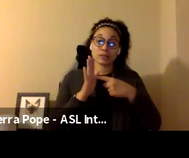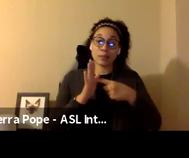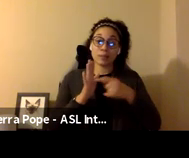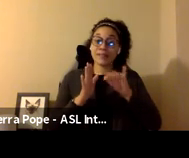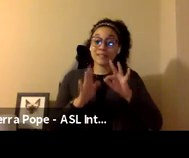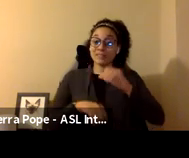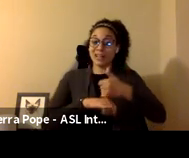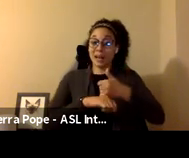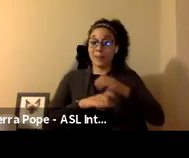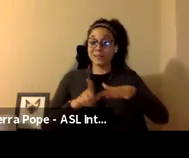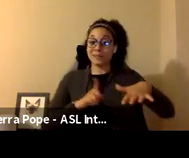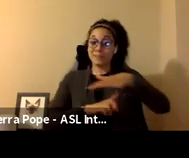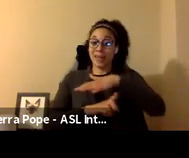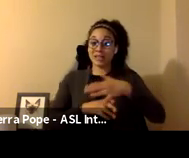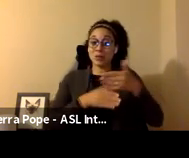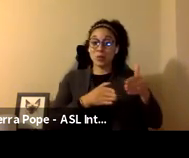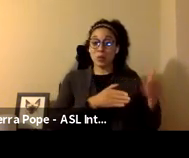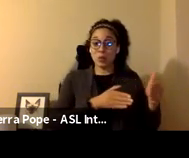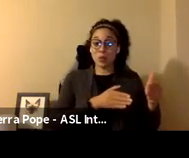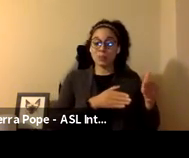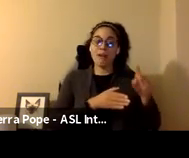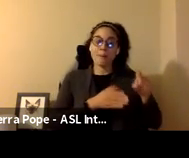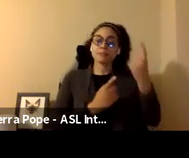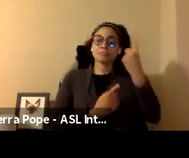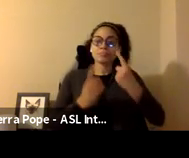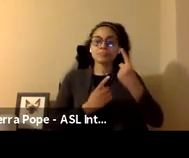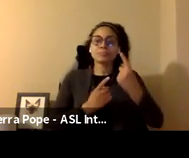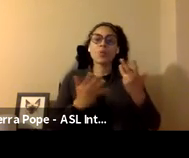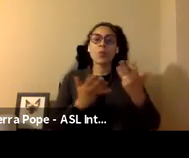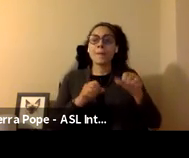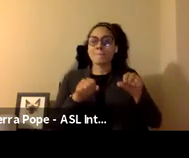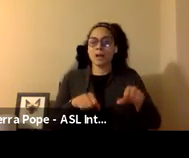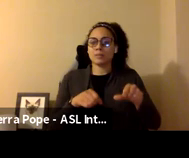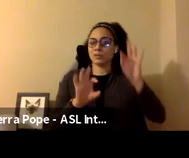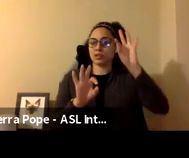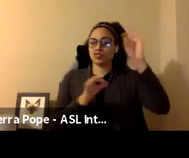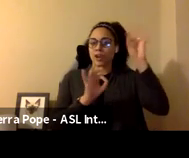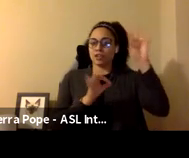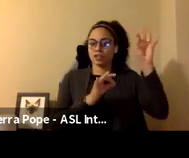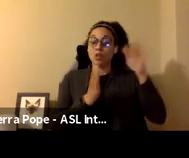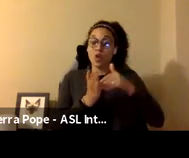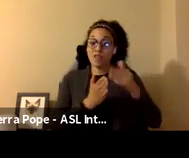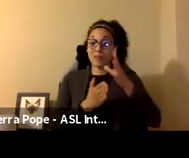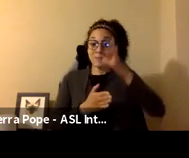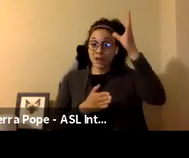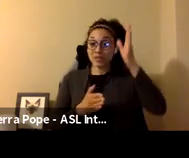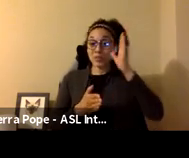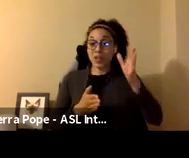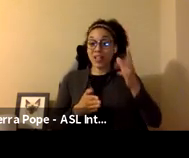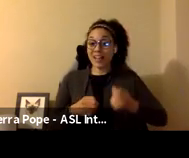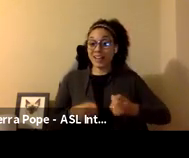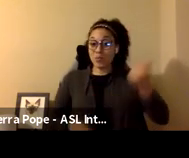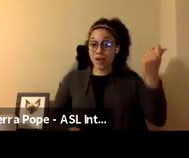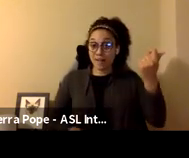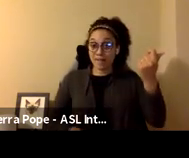space, what could potentially be distracting to you? Oftentimes parents will take out distracting things, but not go through the